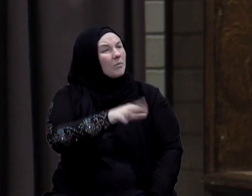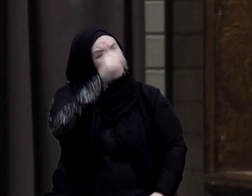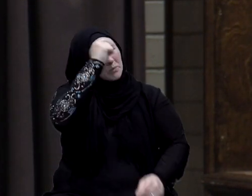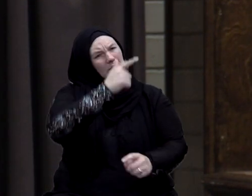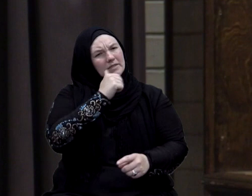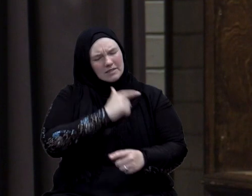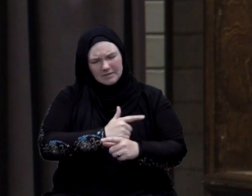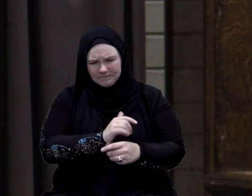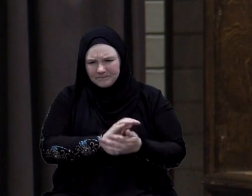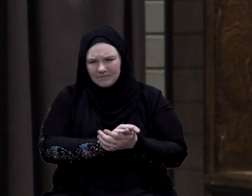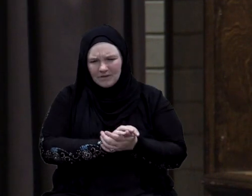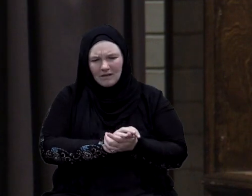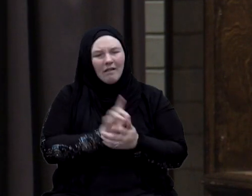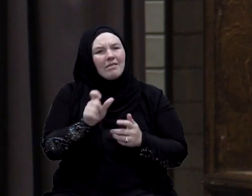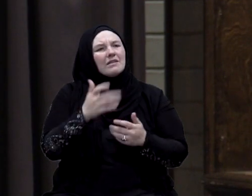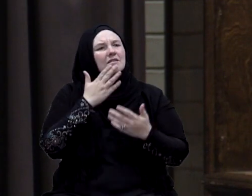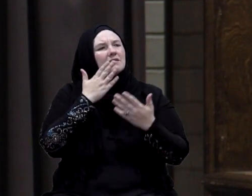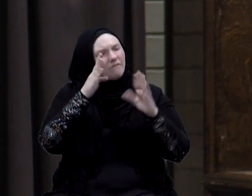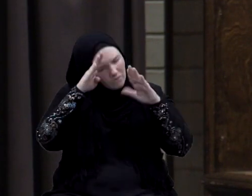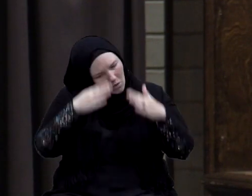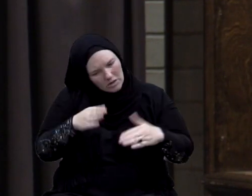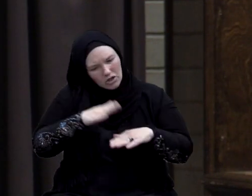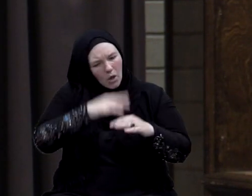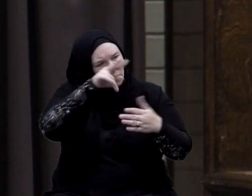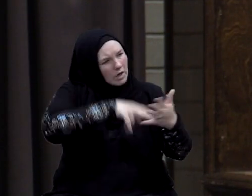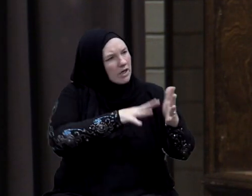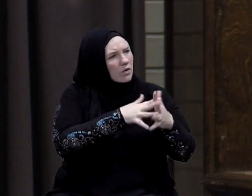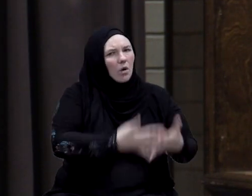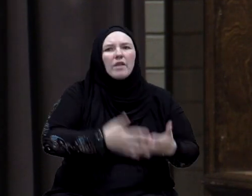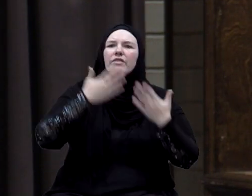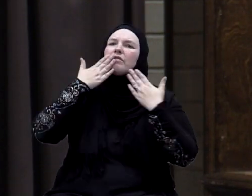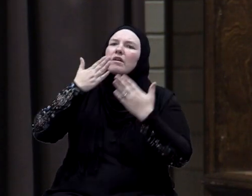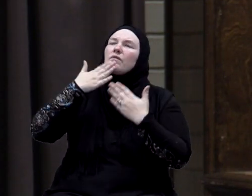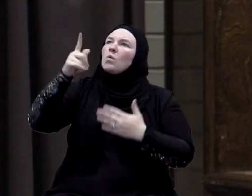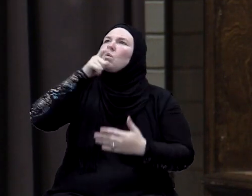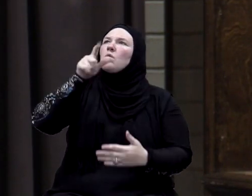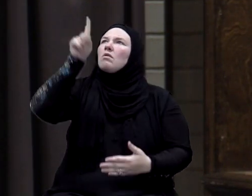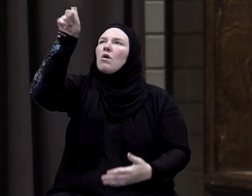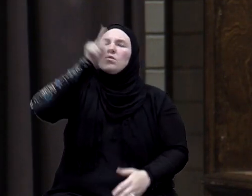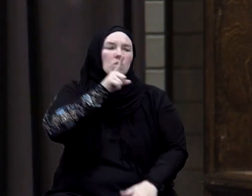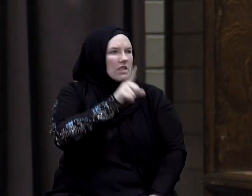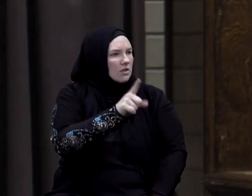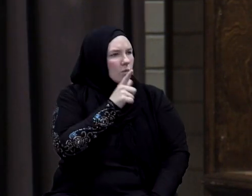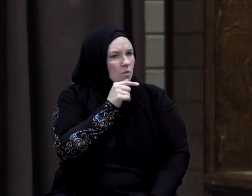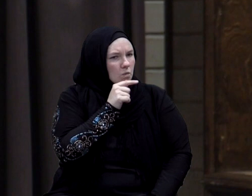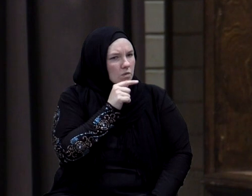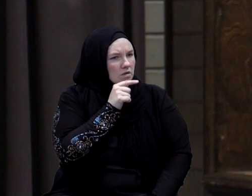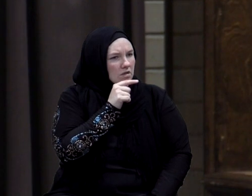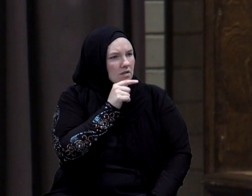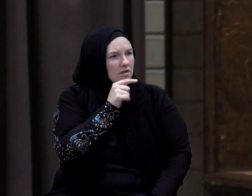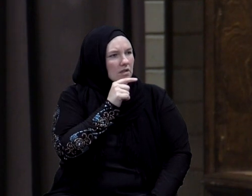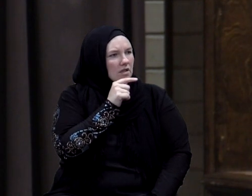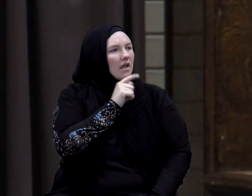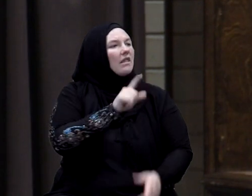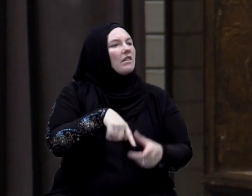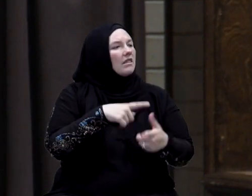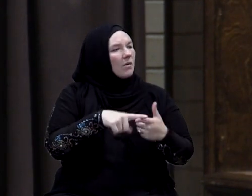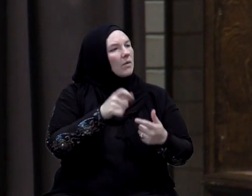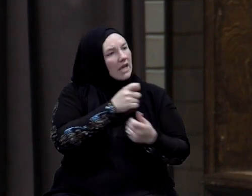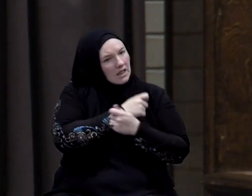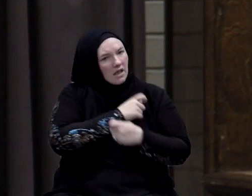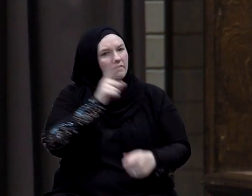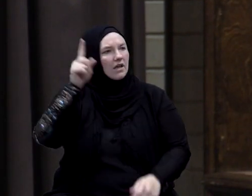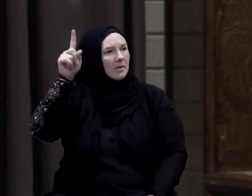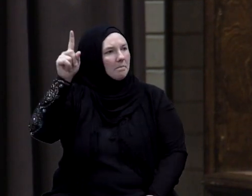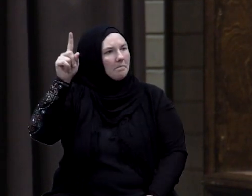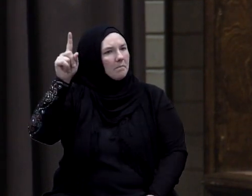on appreciating Allah. Let us read the Quran to know who Allah really is, so that we love him and